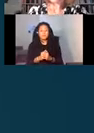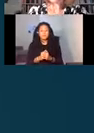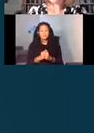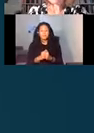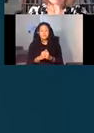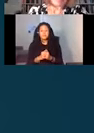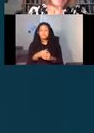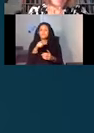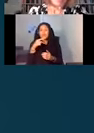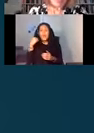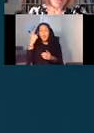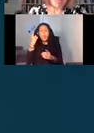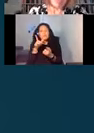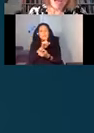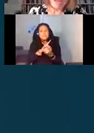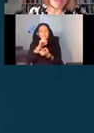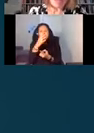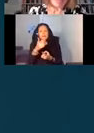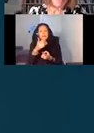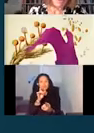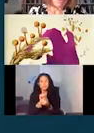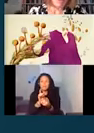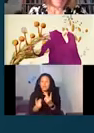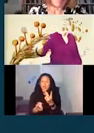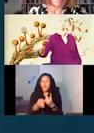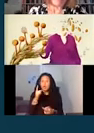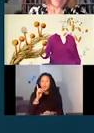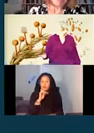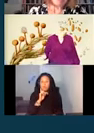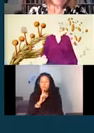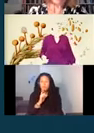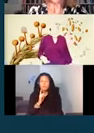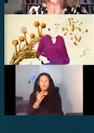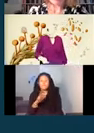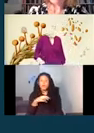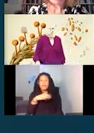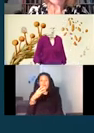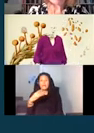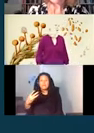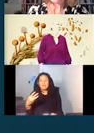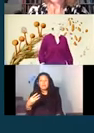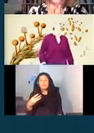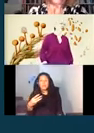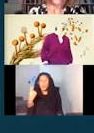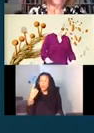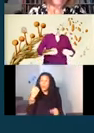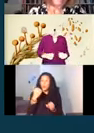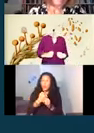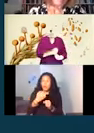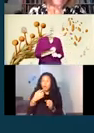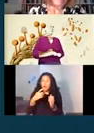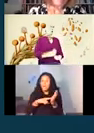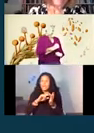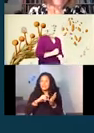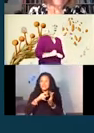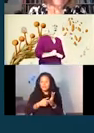At their London meetings, she met another distinguished woman from Essex, Gulielma Lister. Oh,